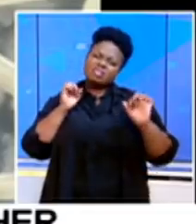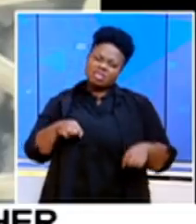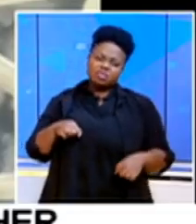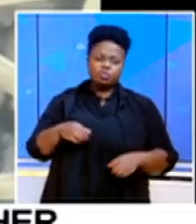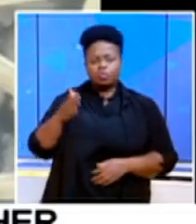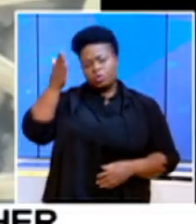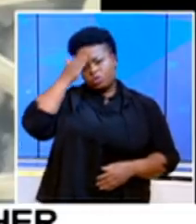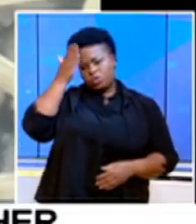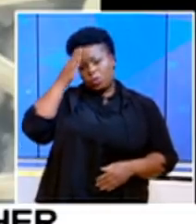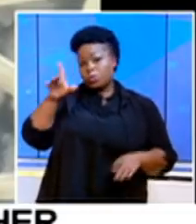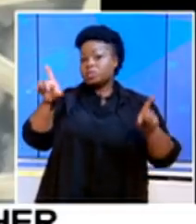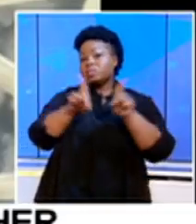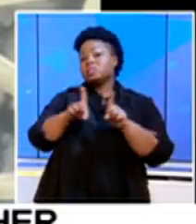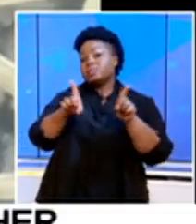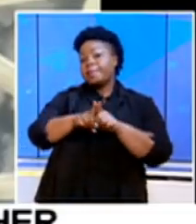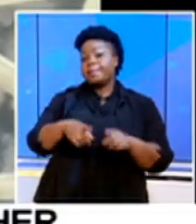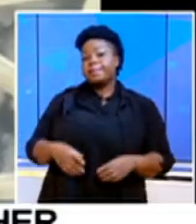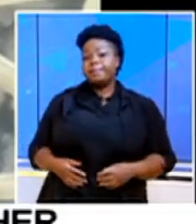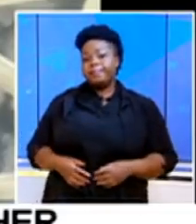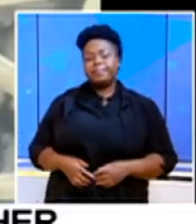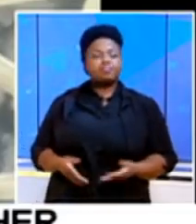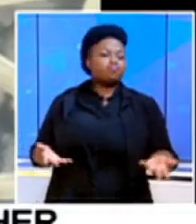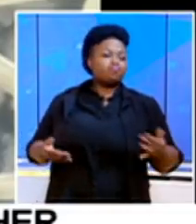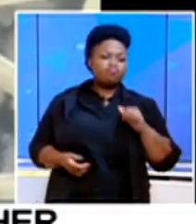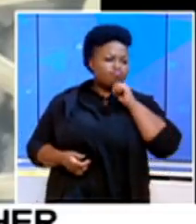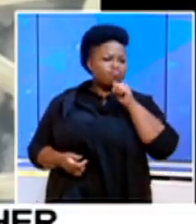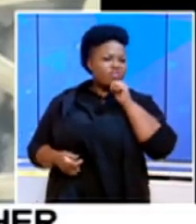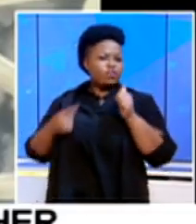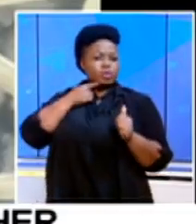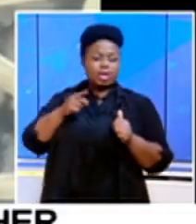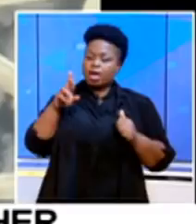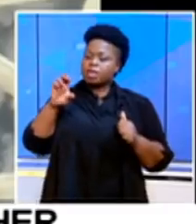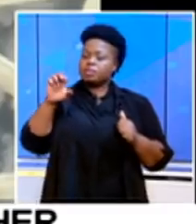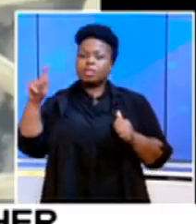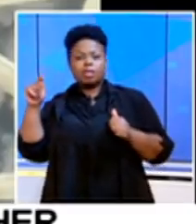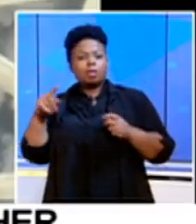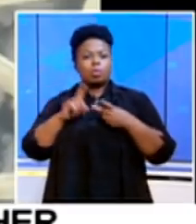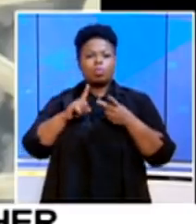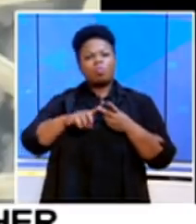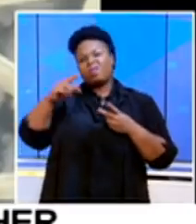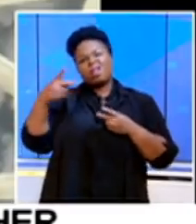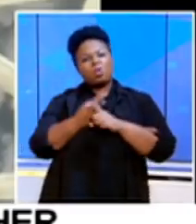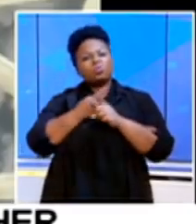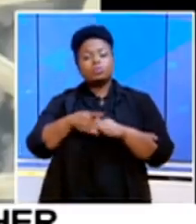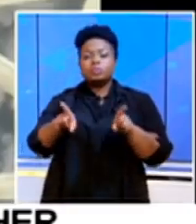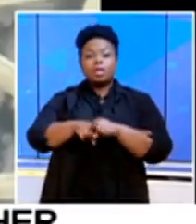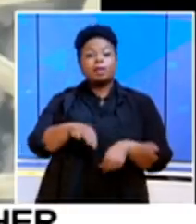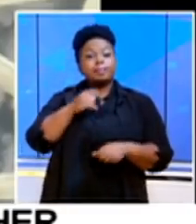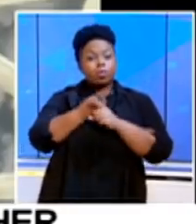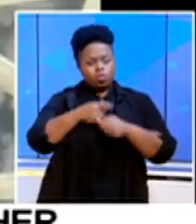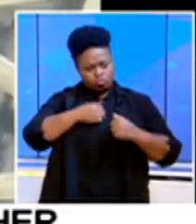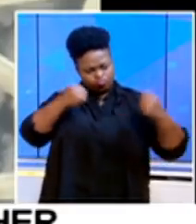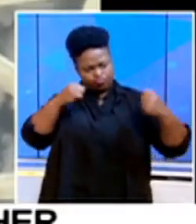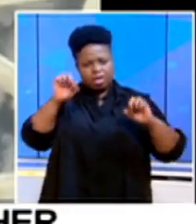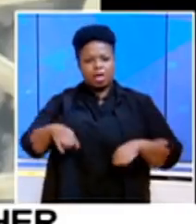it has to do with whether it's what you call RET forces and all of that, the NEC did express